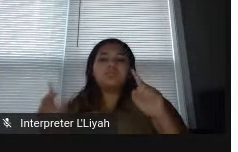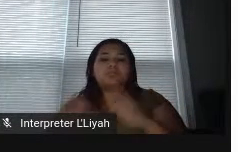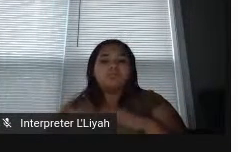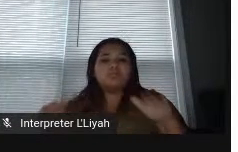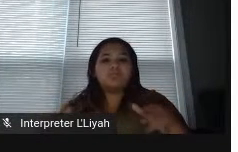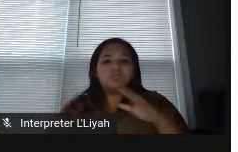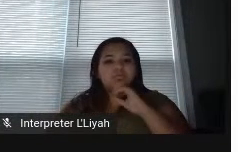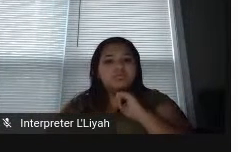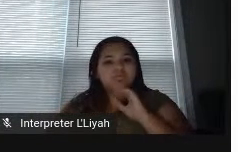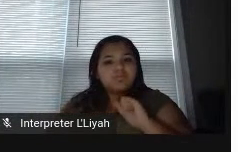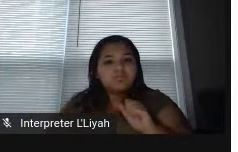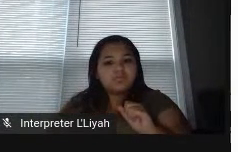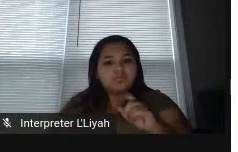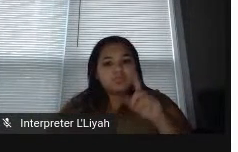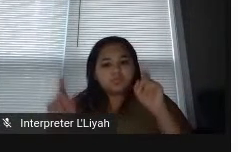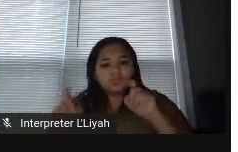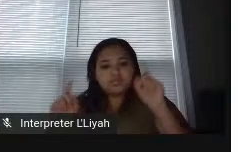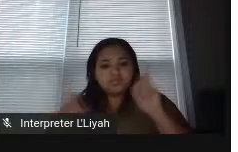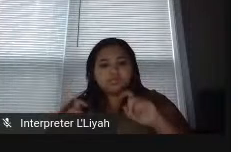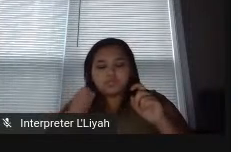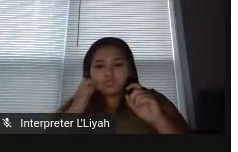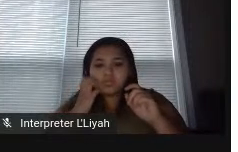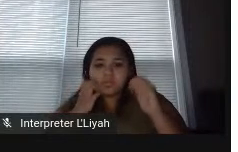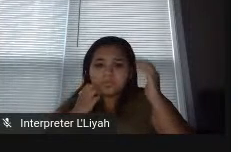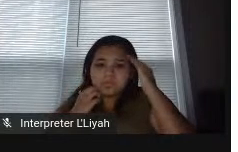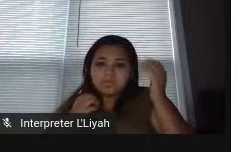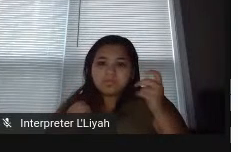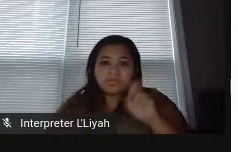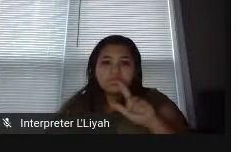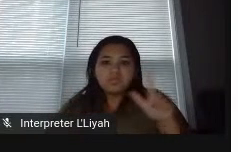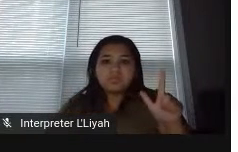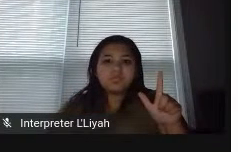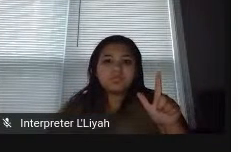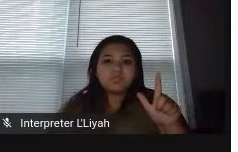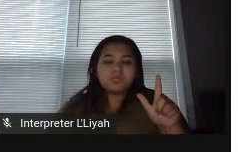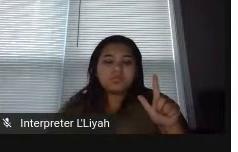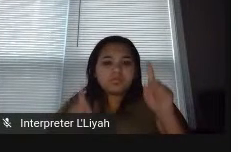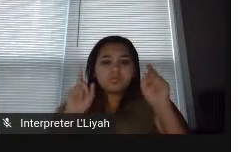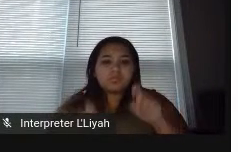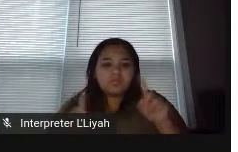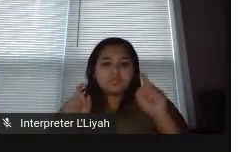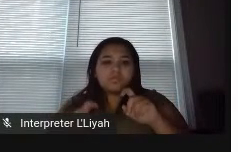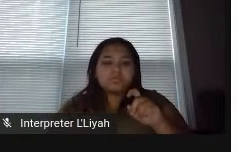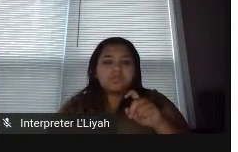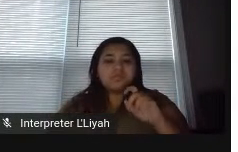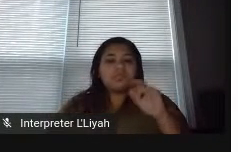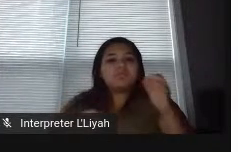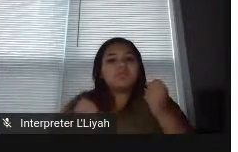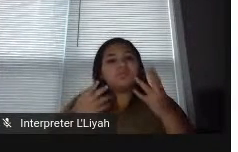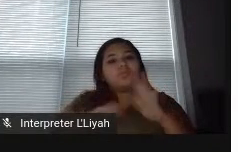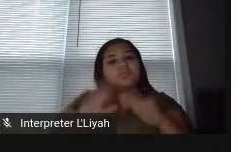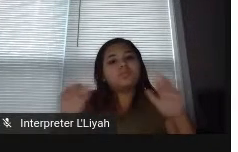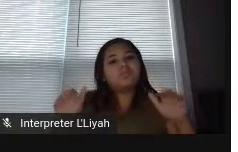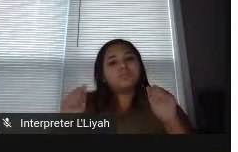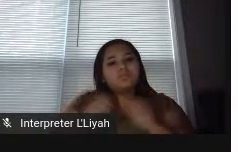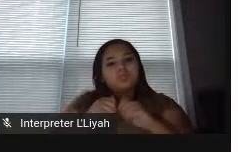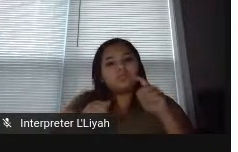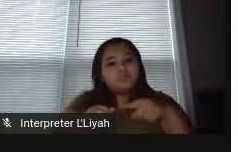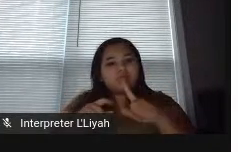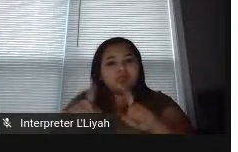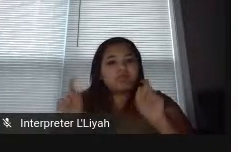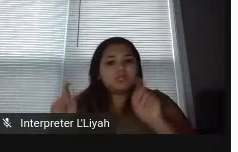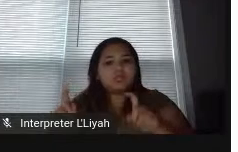children their own age test. Knowing good and well, they have not tested many children with this